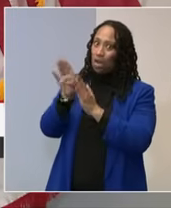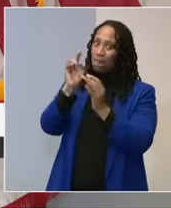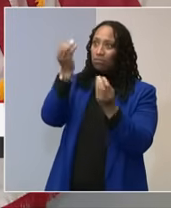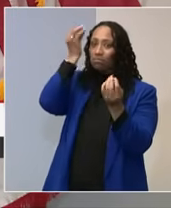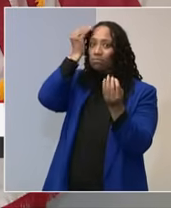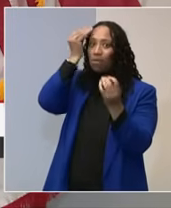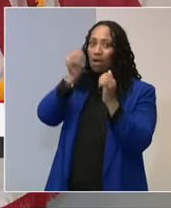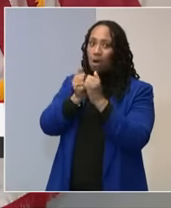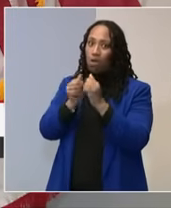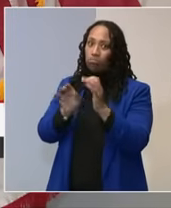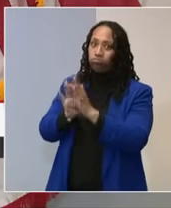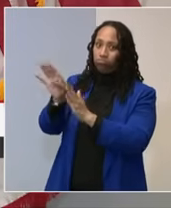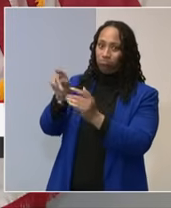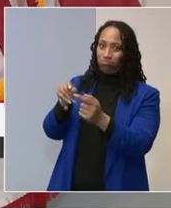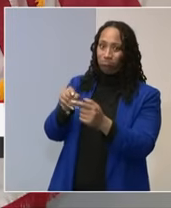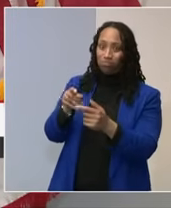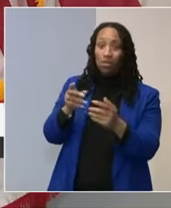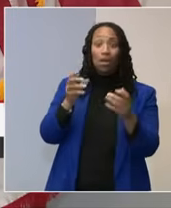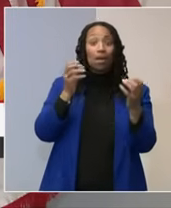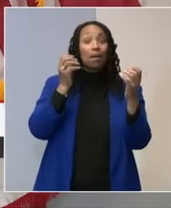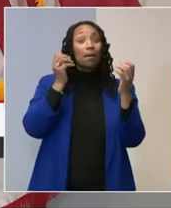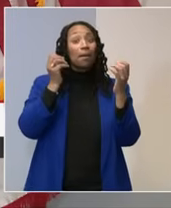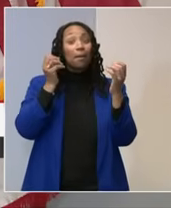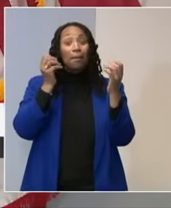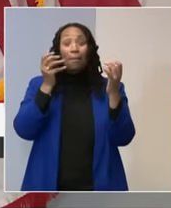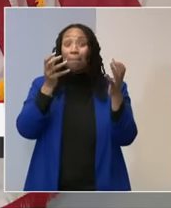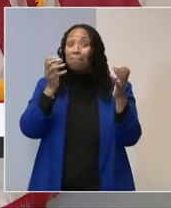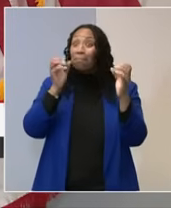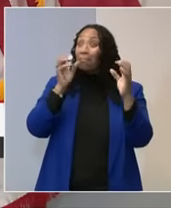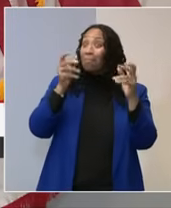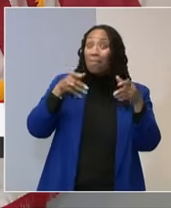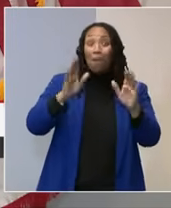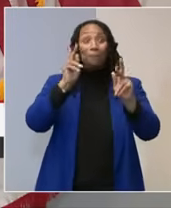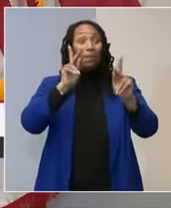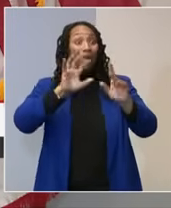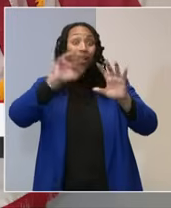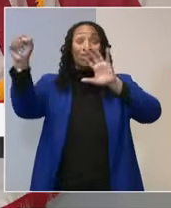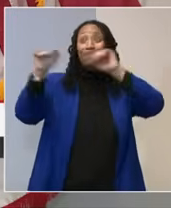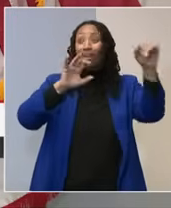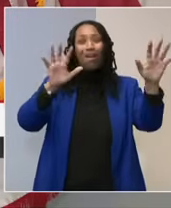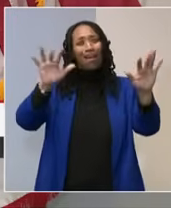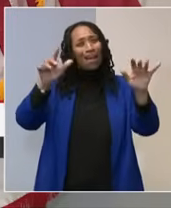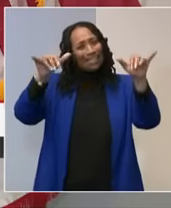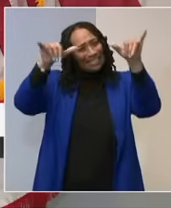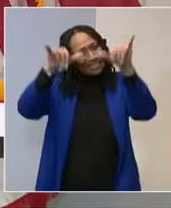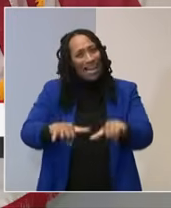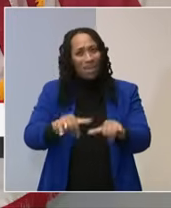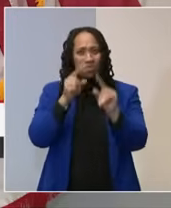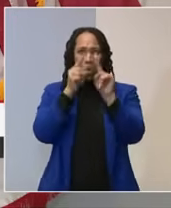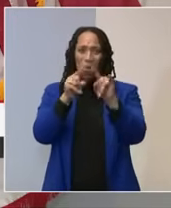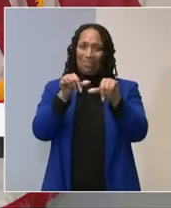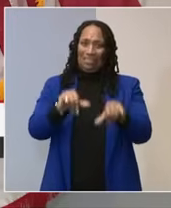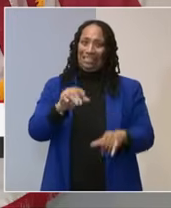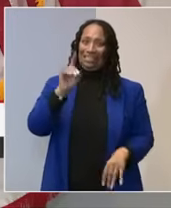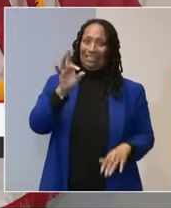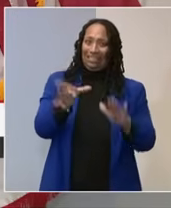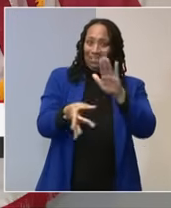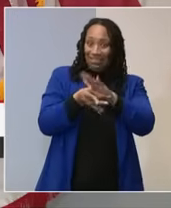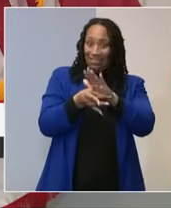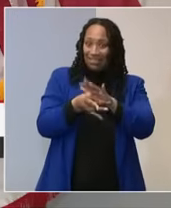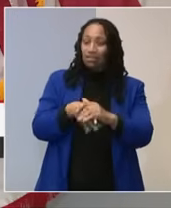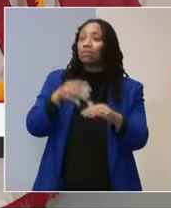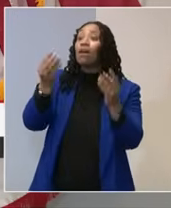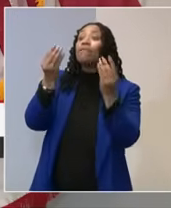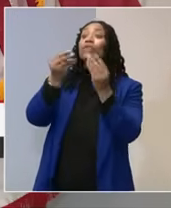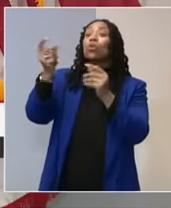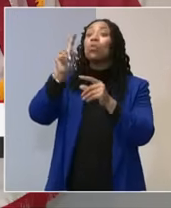And we have to continue to attract good paying jobs, to attract the jobs we could lose. All right, I'm going to take a couple more here and then